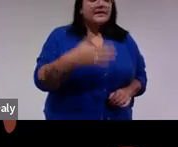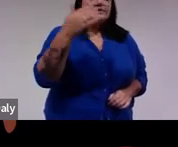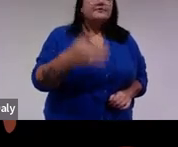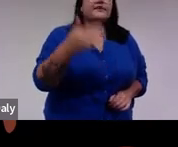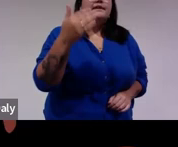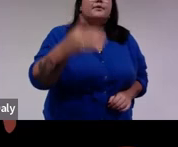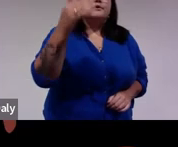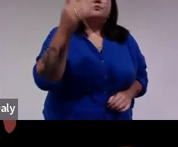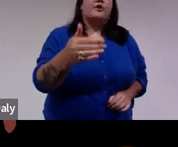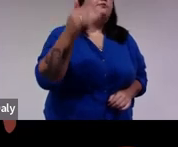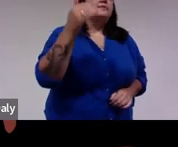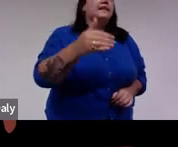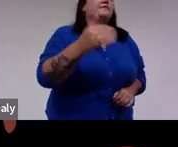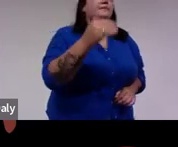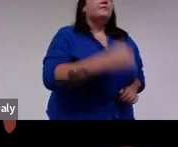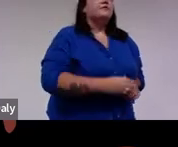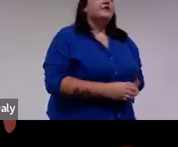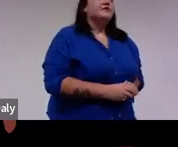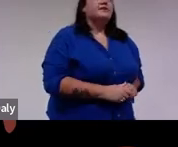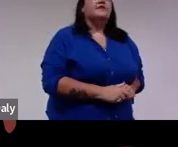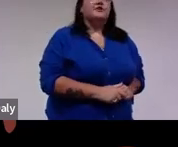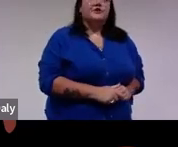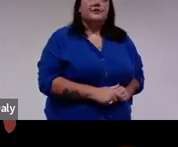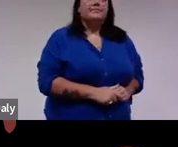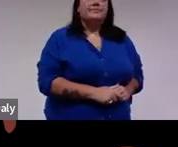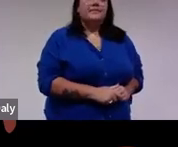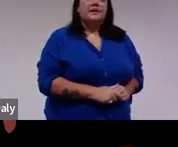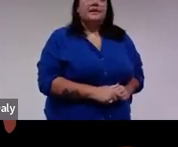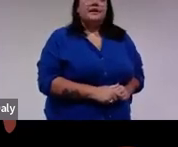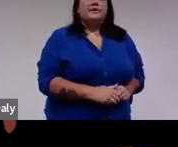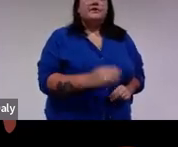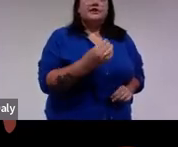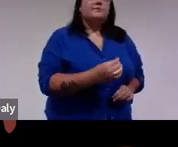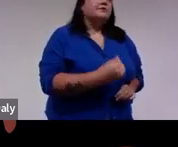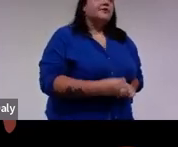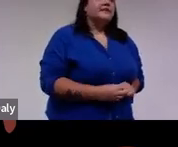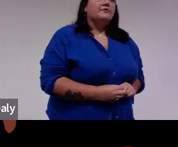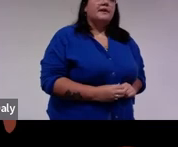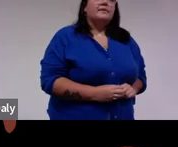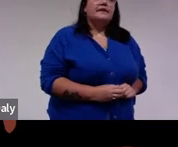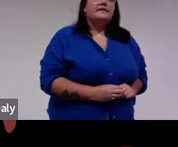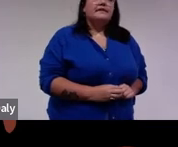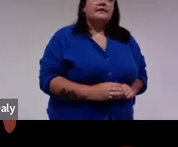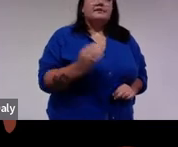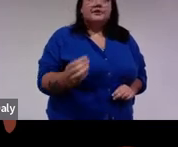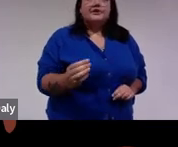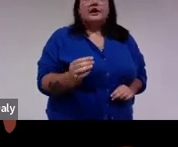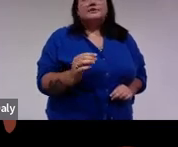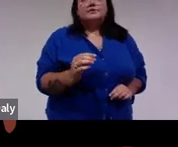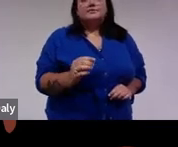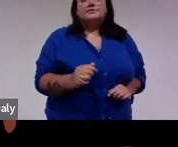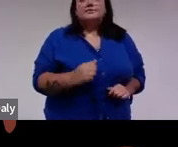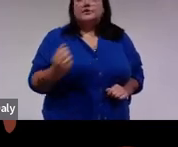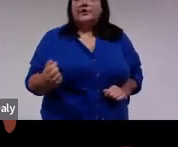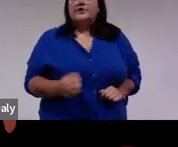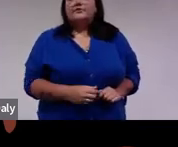my mother holds a very important role in our family in relationship to the institution, because she was the first in our family to finish high